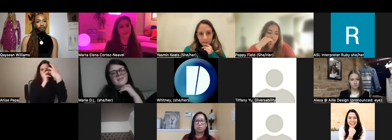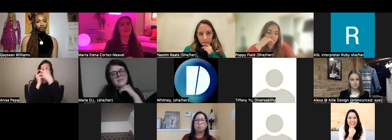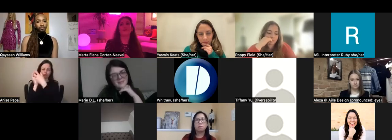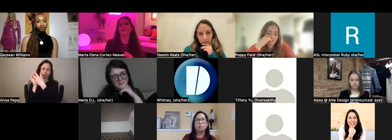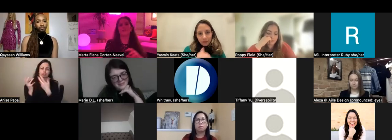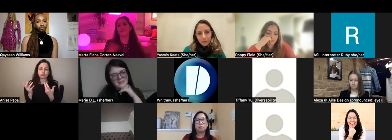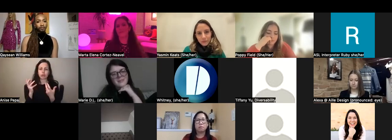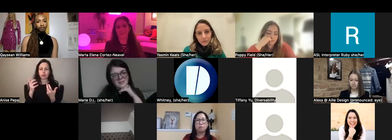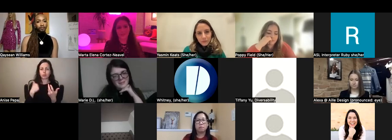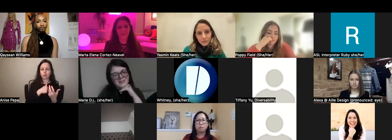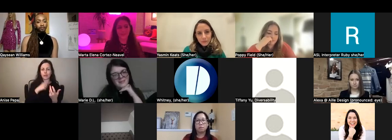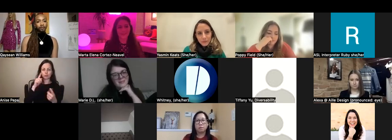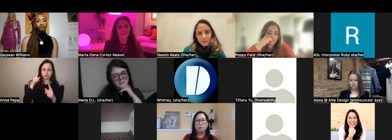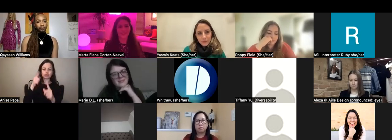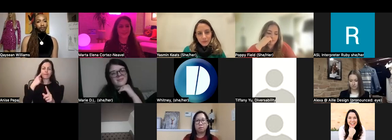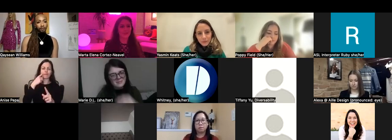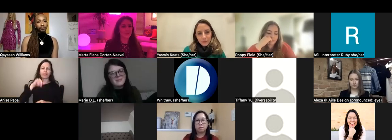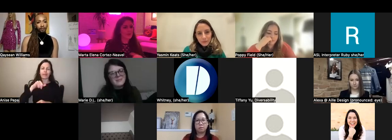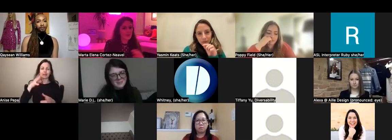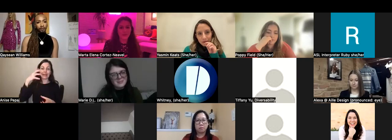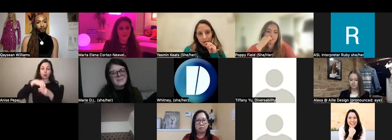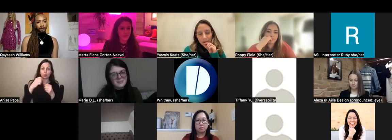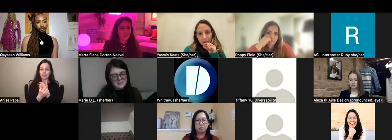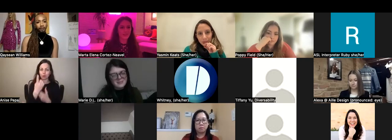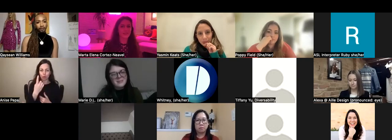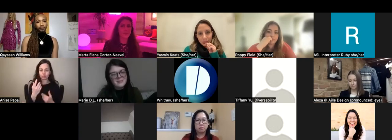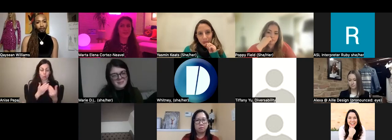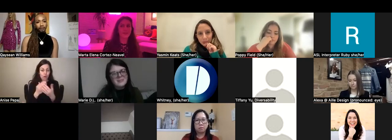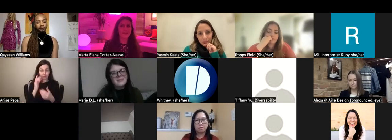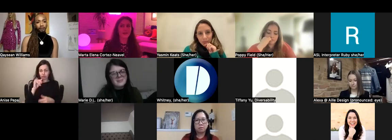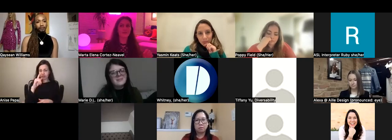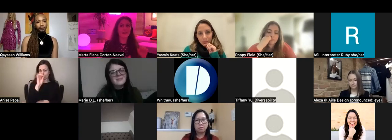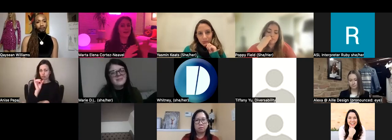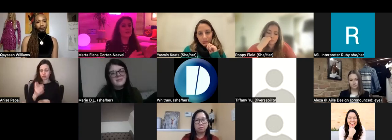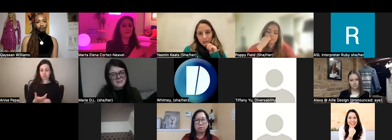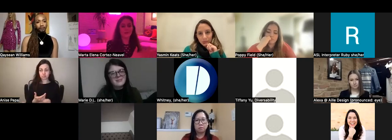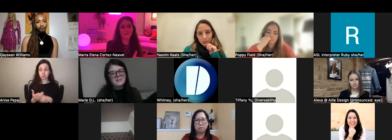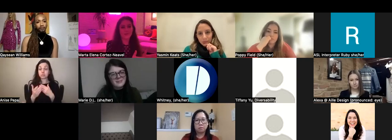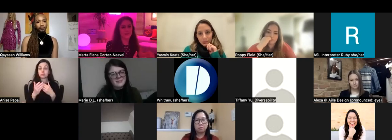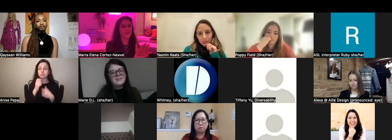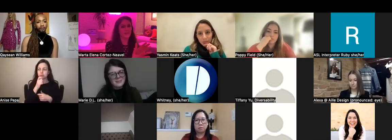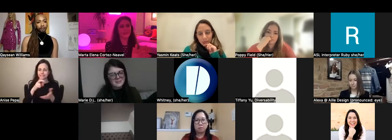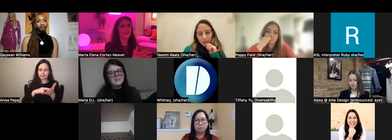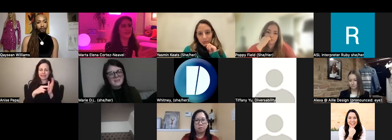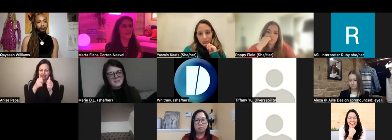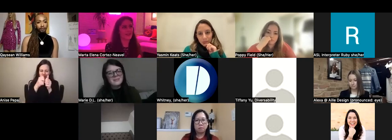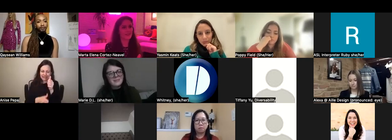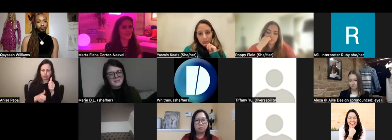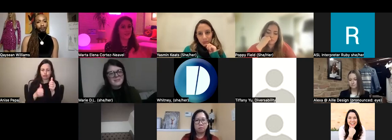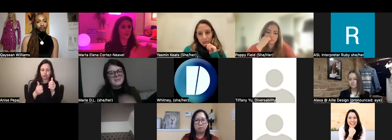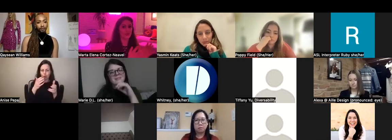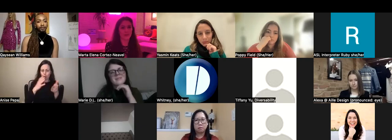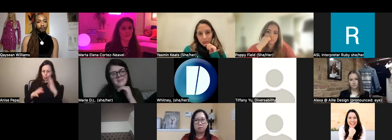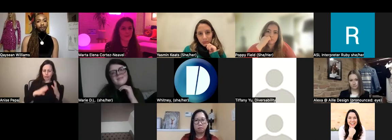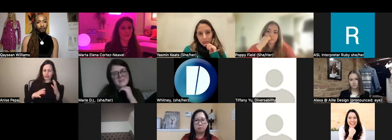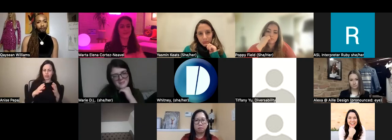like clothing for everybody. Like, you know, whatever that looks like. And it doesn't mean that every item of clothing that a designer designs needs